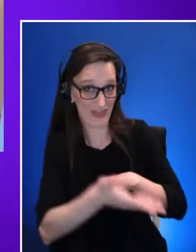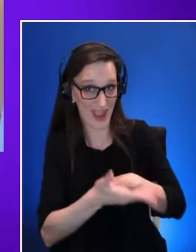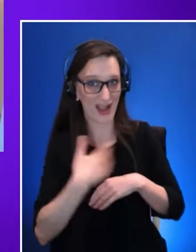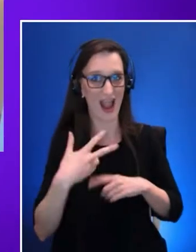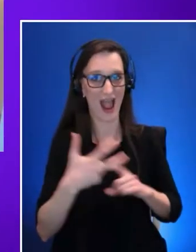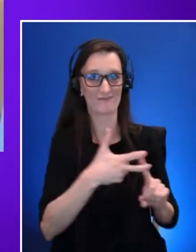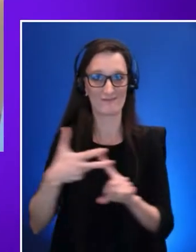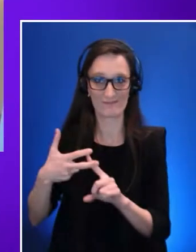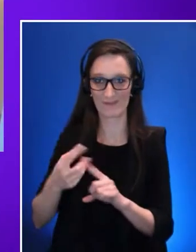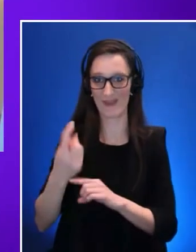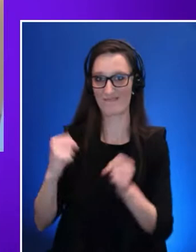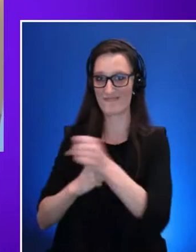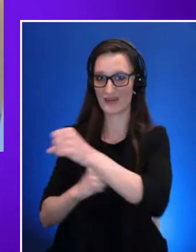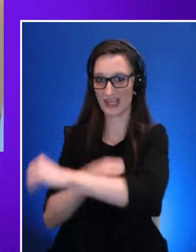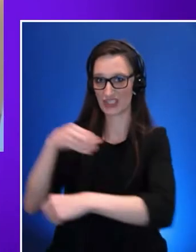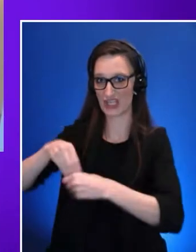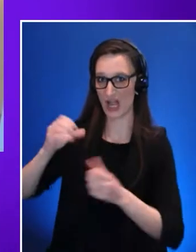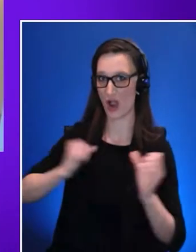of shifts with regard